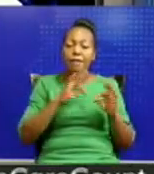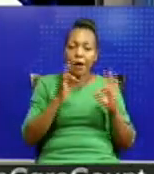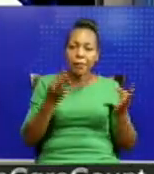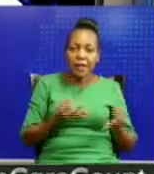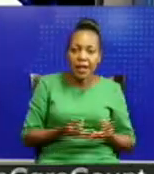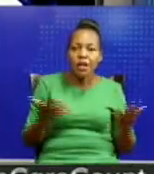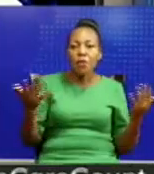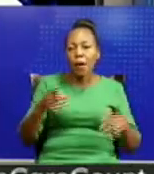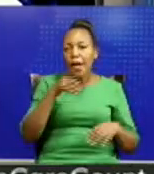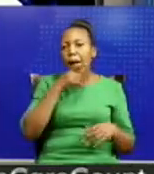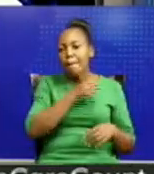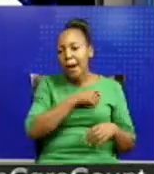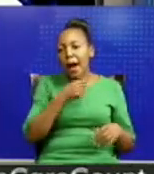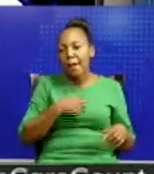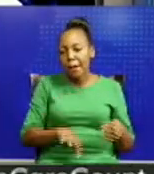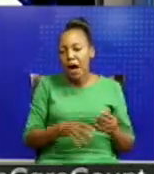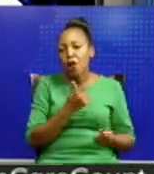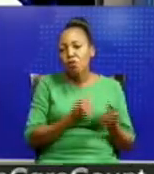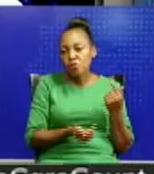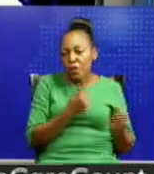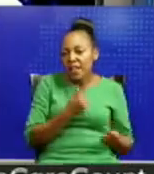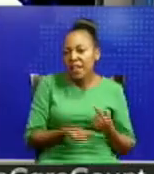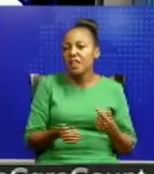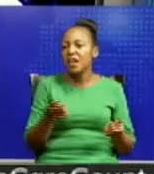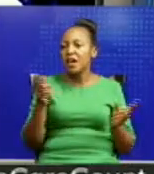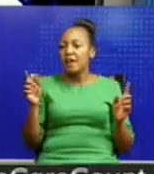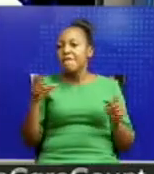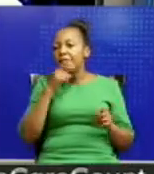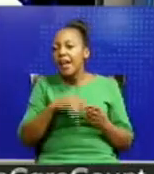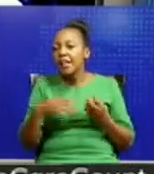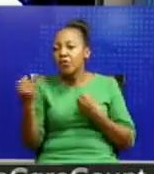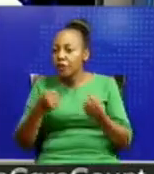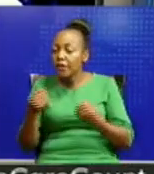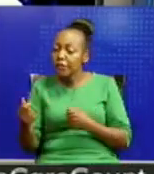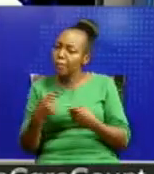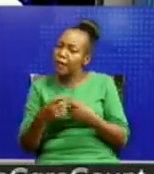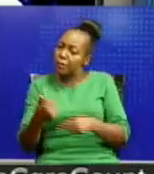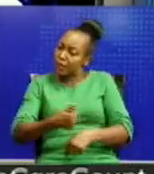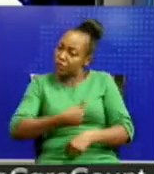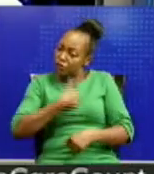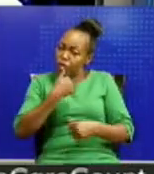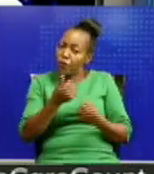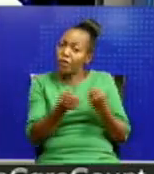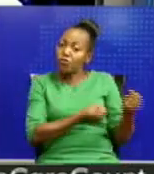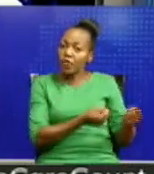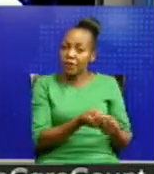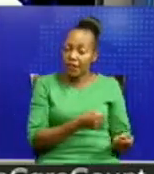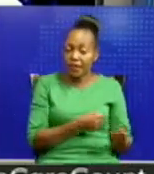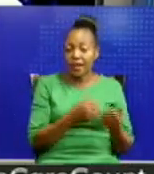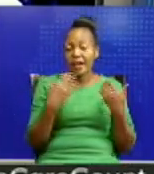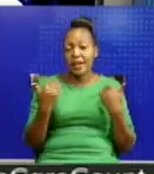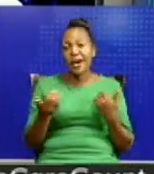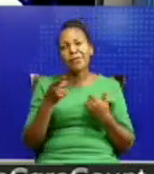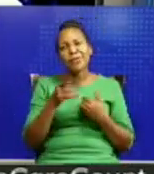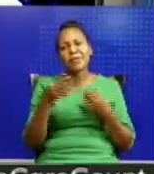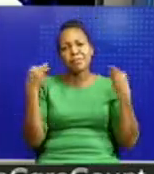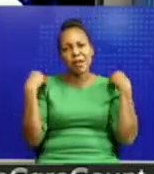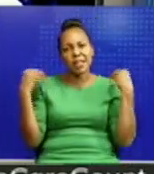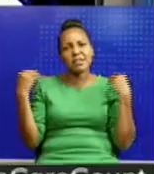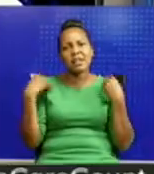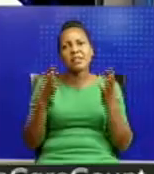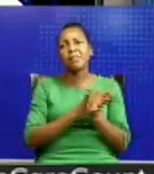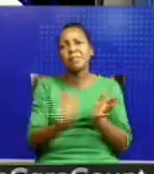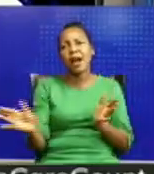is cooking and daddy is driving, and I was the one driving. So they still have this misinformation. There are still norms and practices which